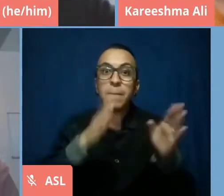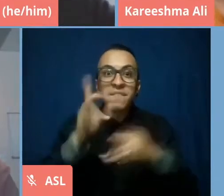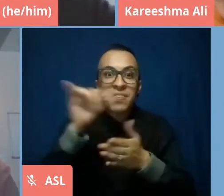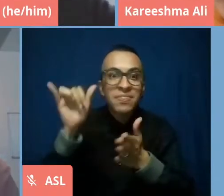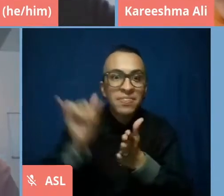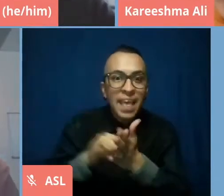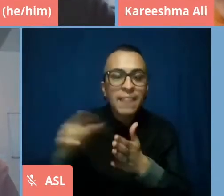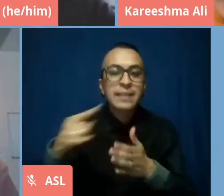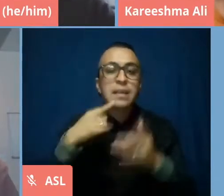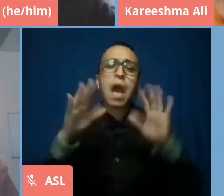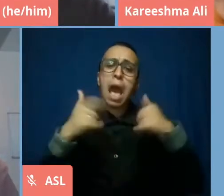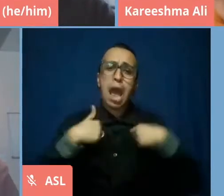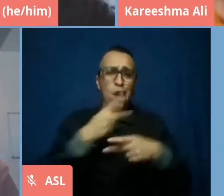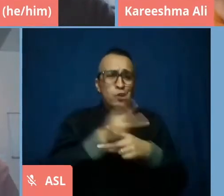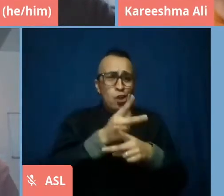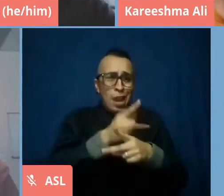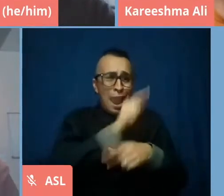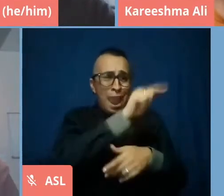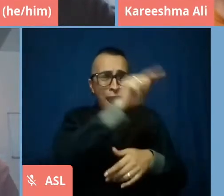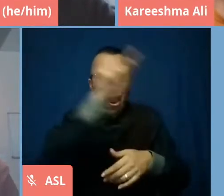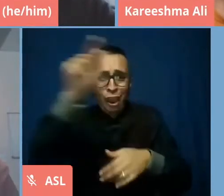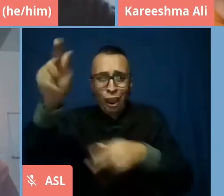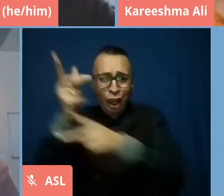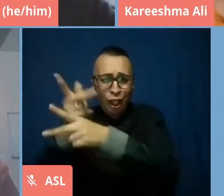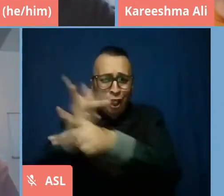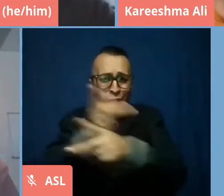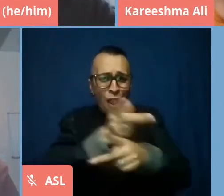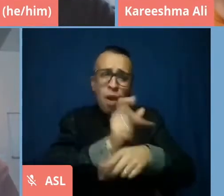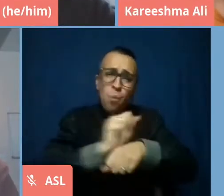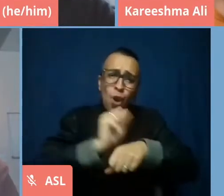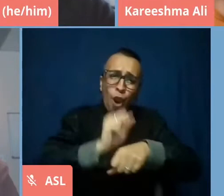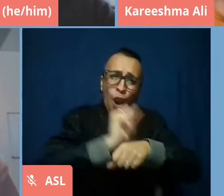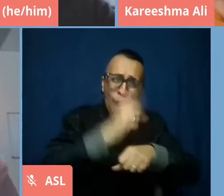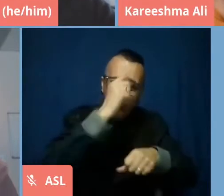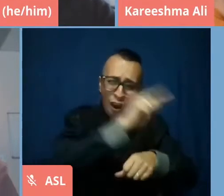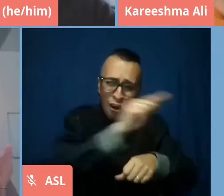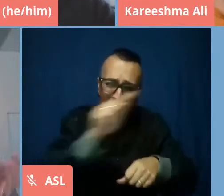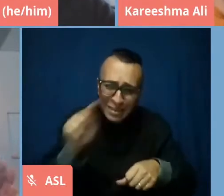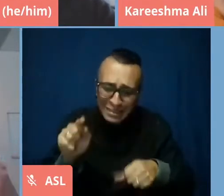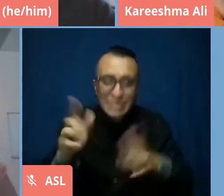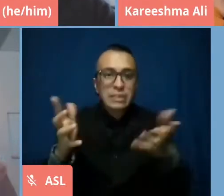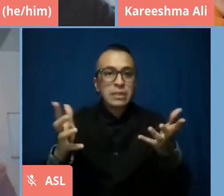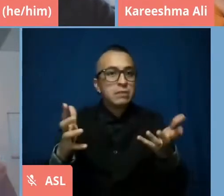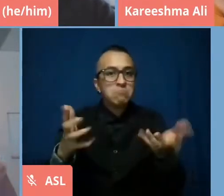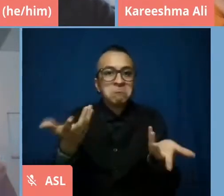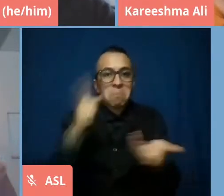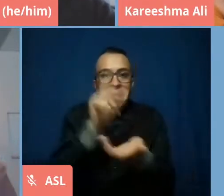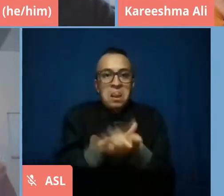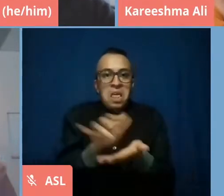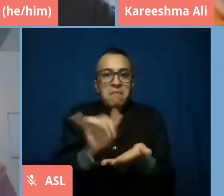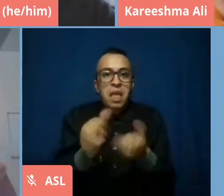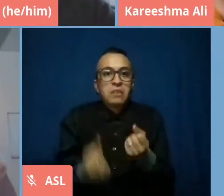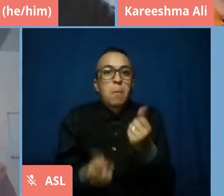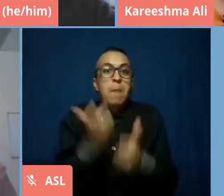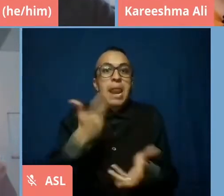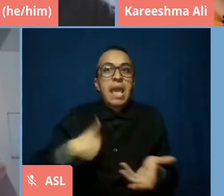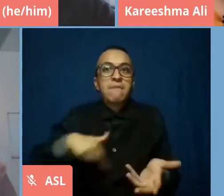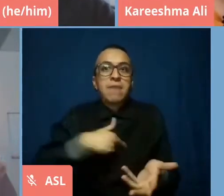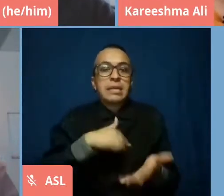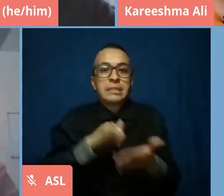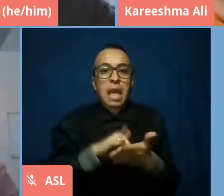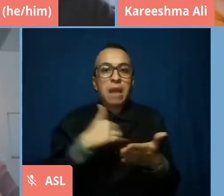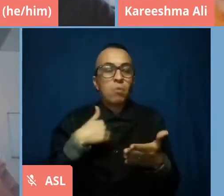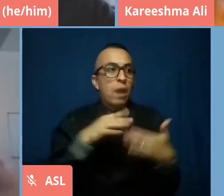I took care of everyone else. I worked hard. She believed, like so many of us that are led to